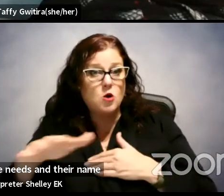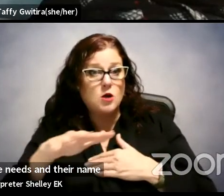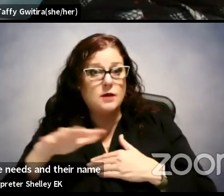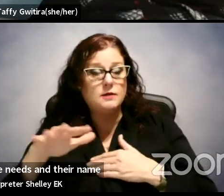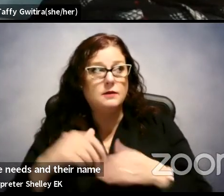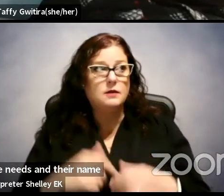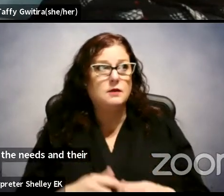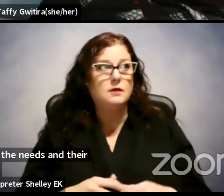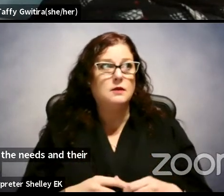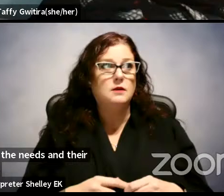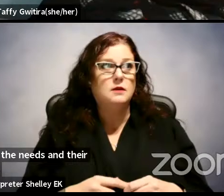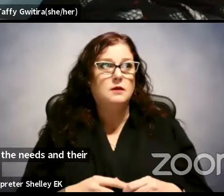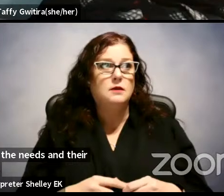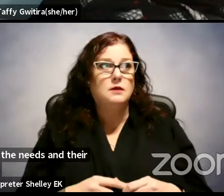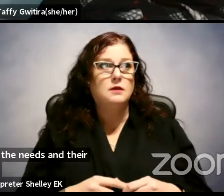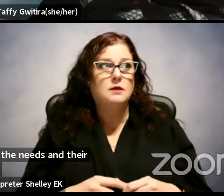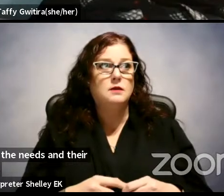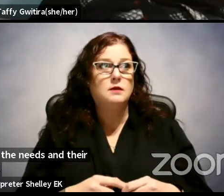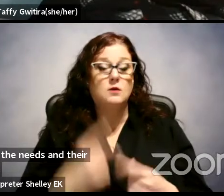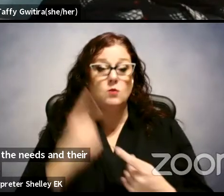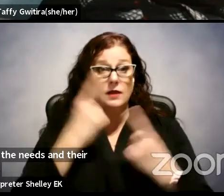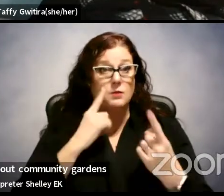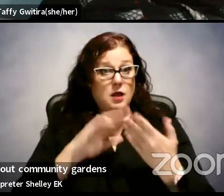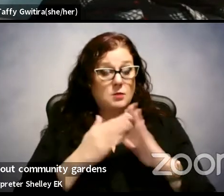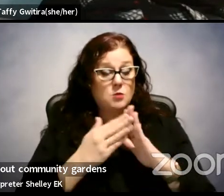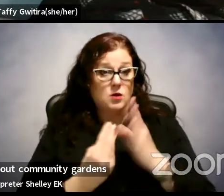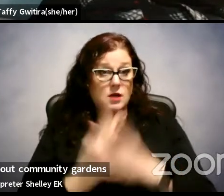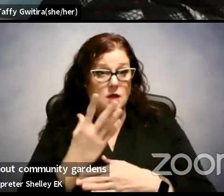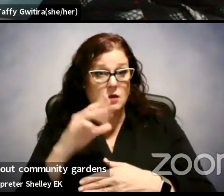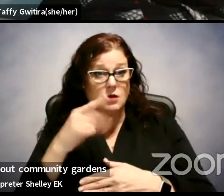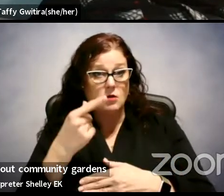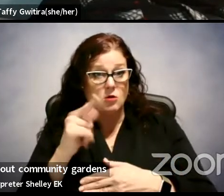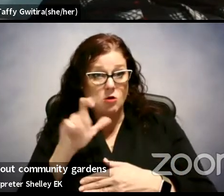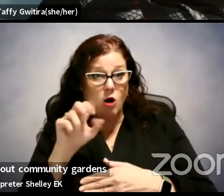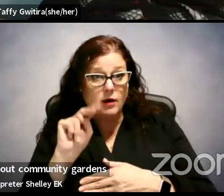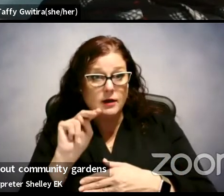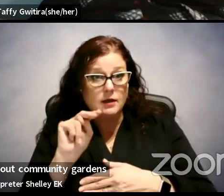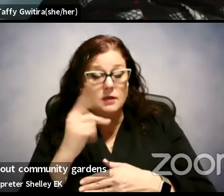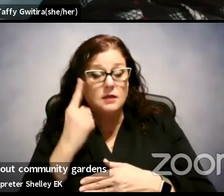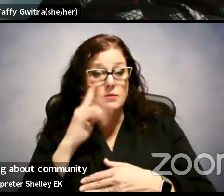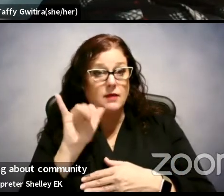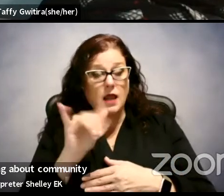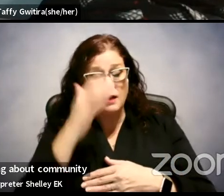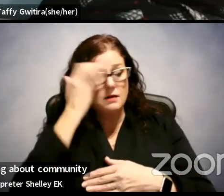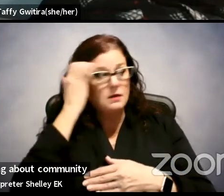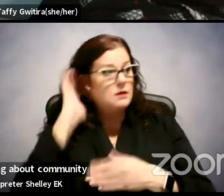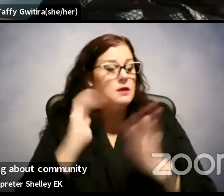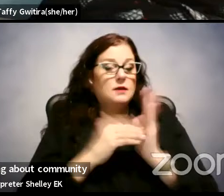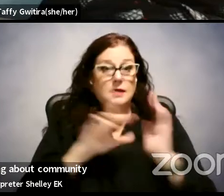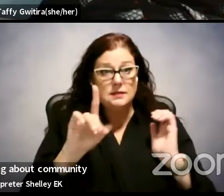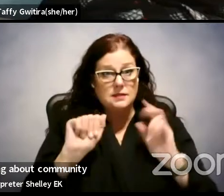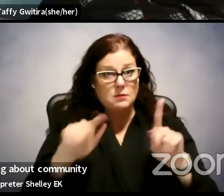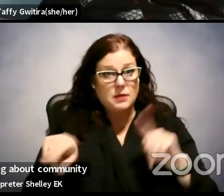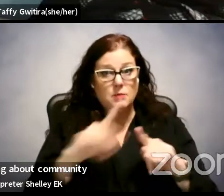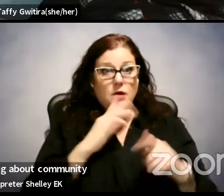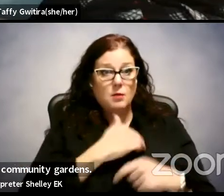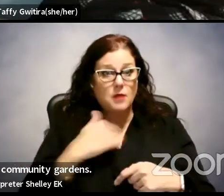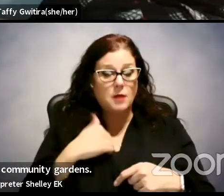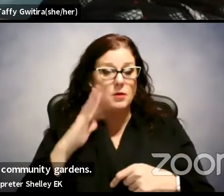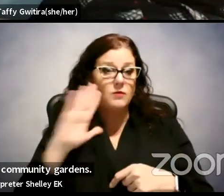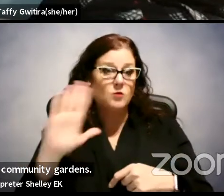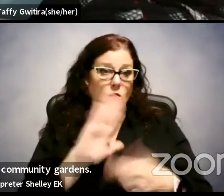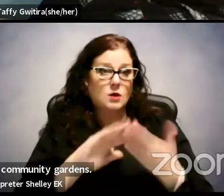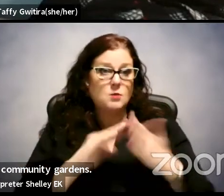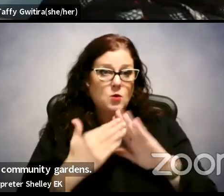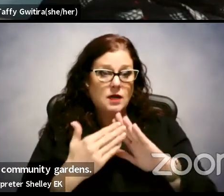When we're thinking about community gardens, a lot of people think about community gardens. again, disabled people are members of your community.